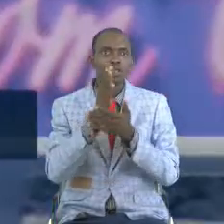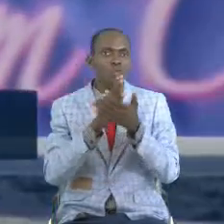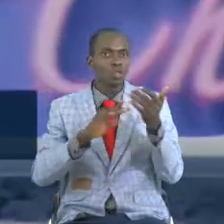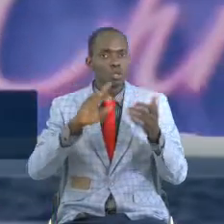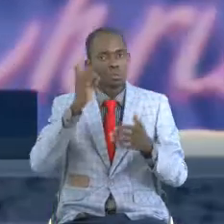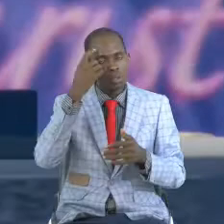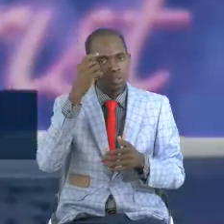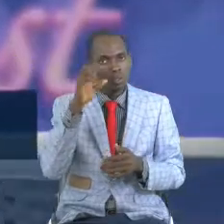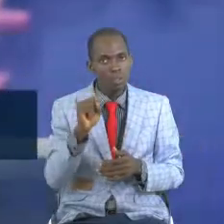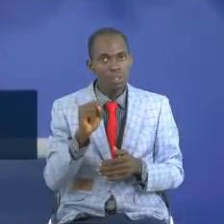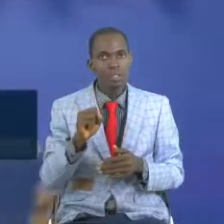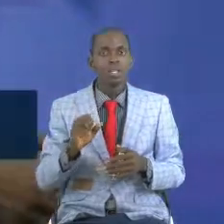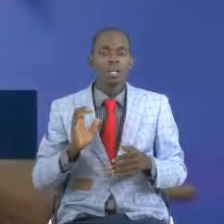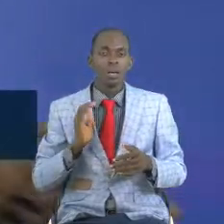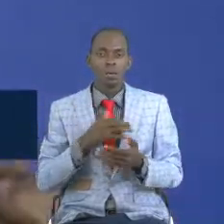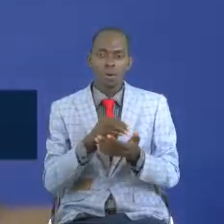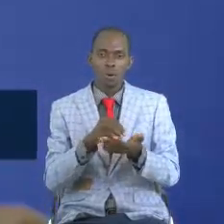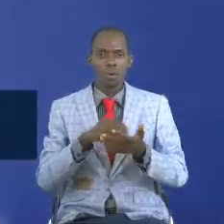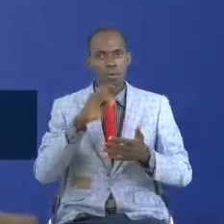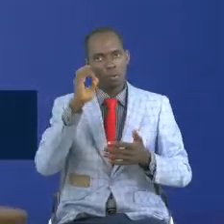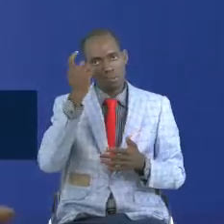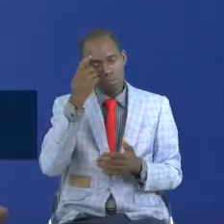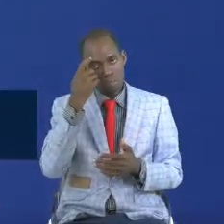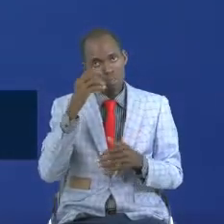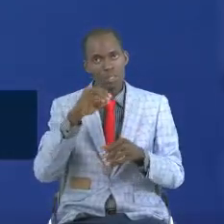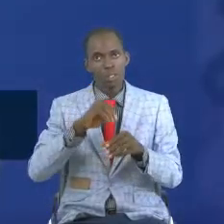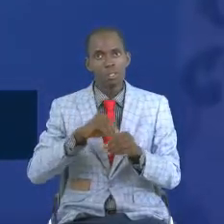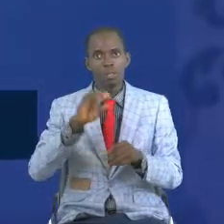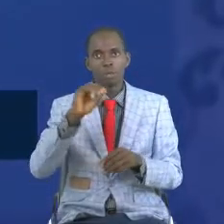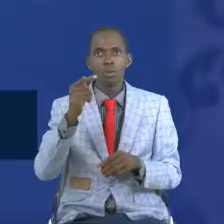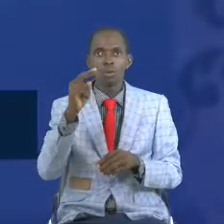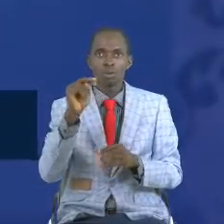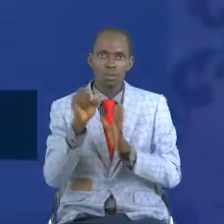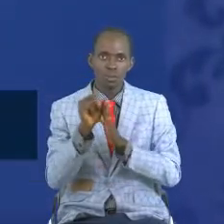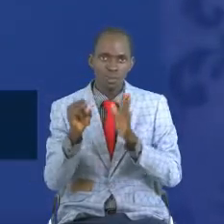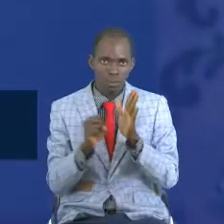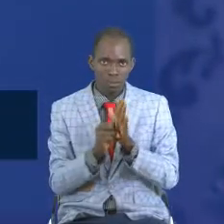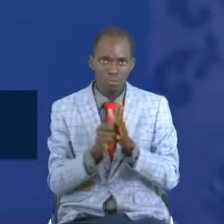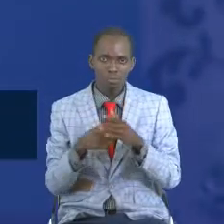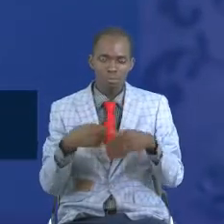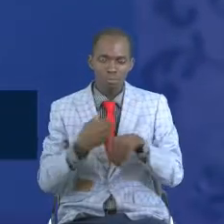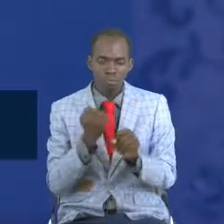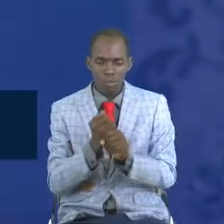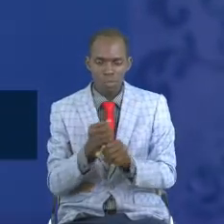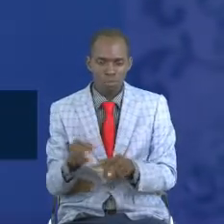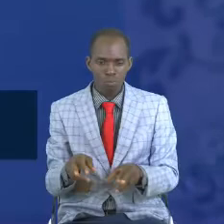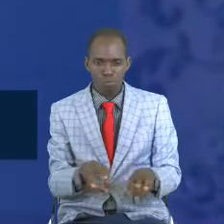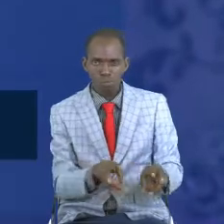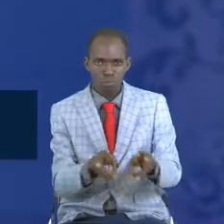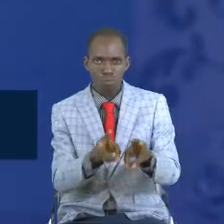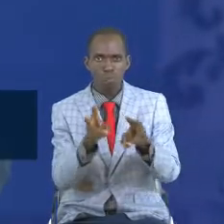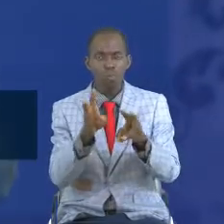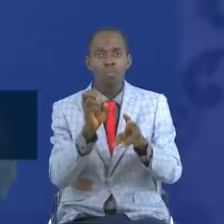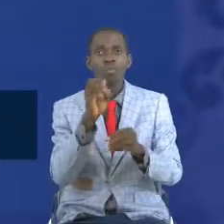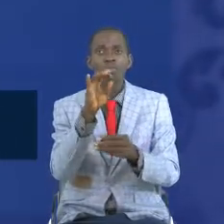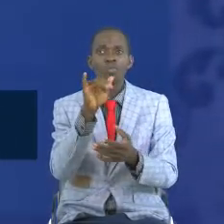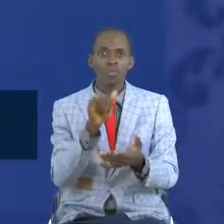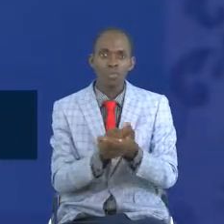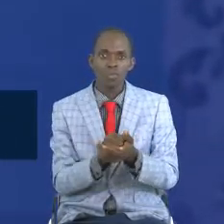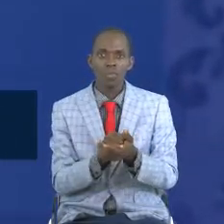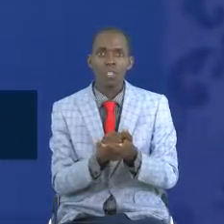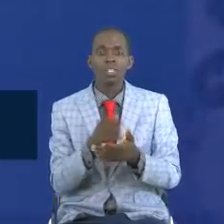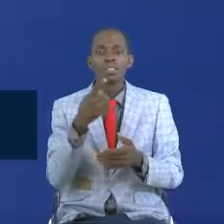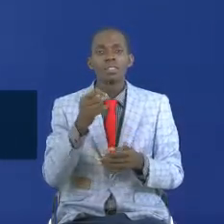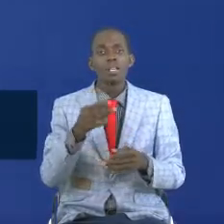own governor here in Ogun State constructing roads so that the highway will